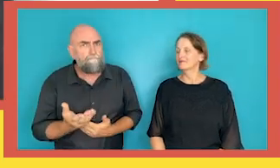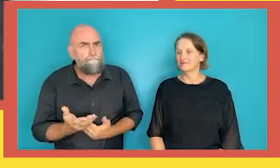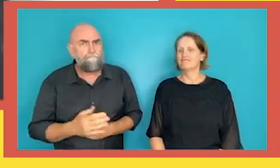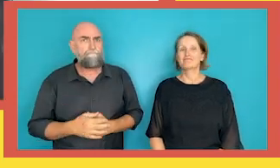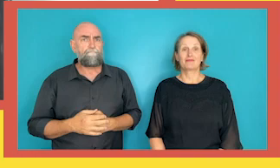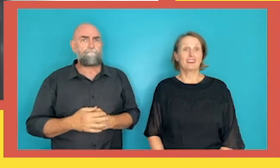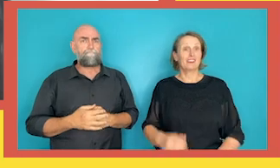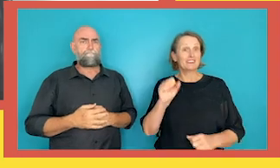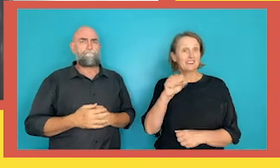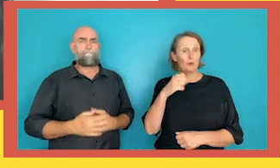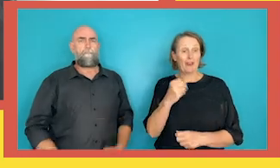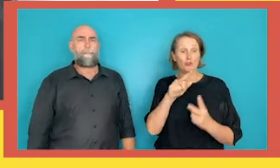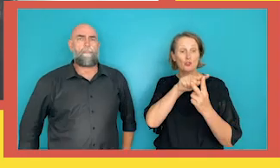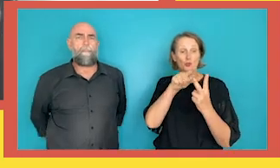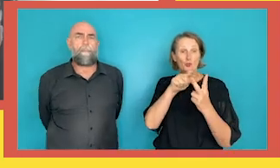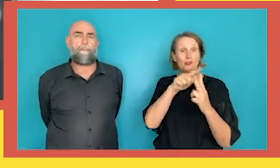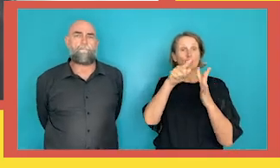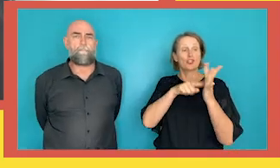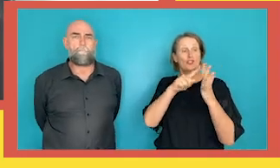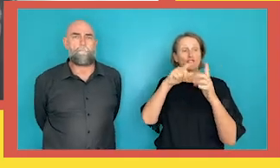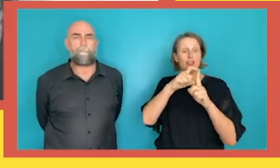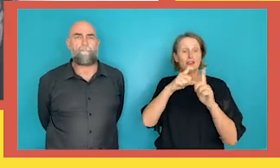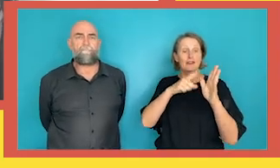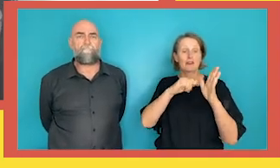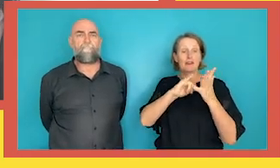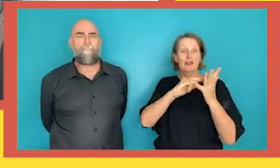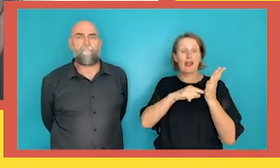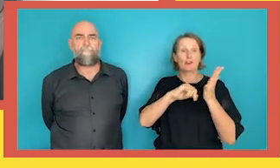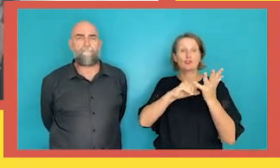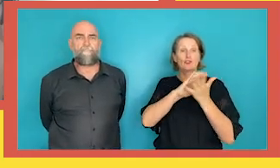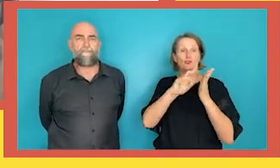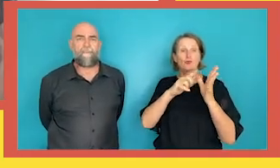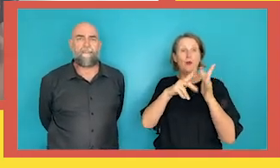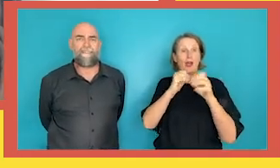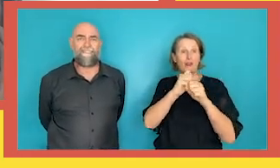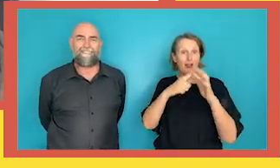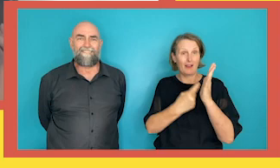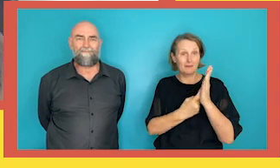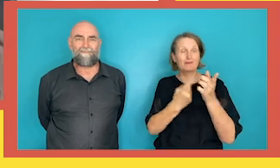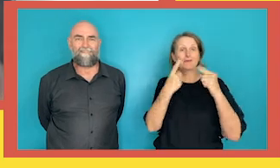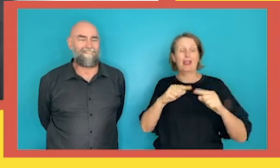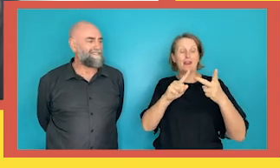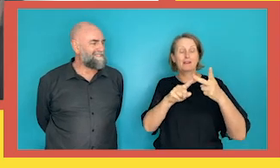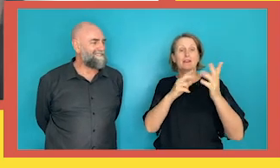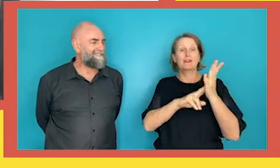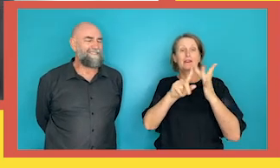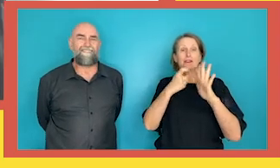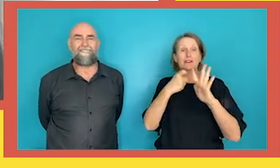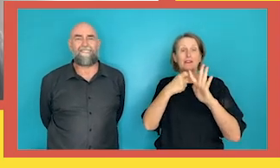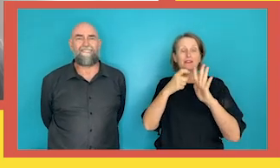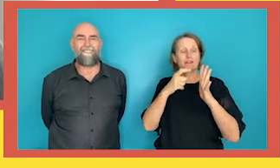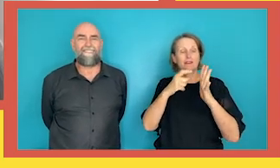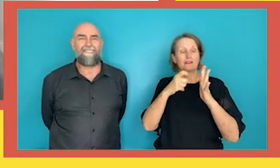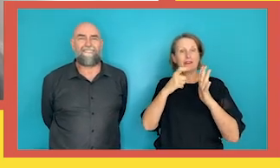has been. We have had Jed Alstwager and Nikki Ayers and Nikki Ayres were announced as the